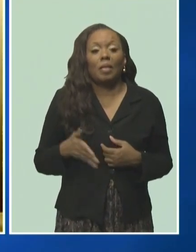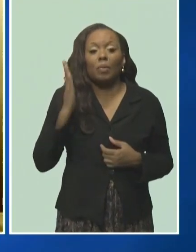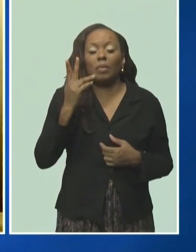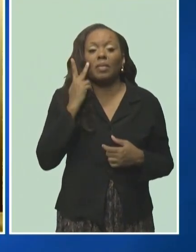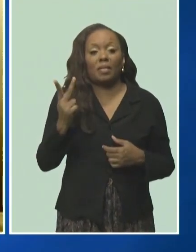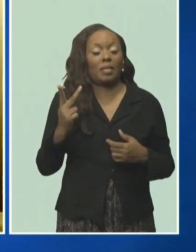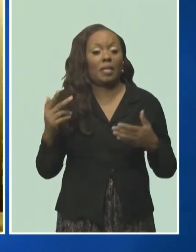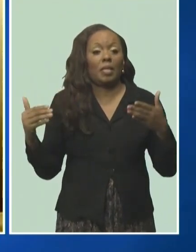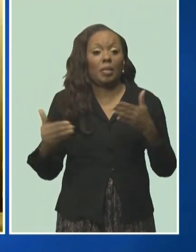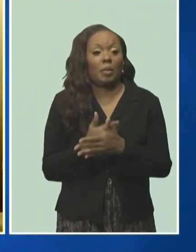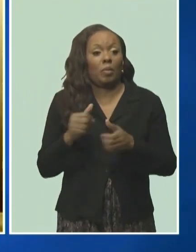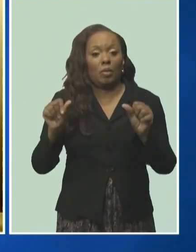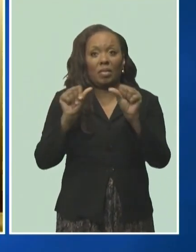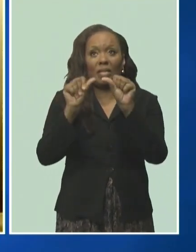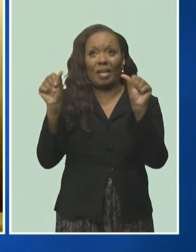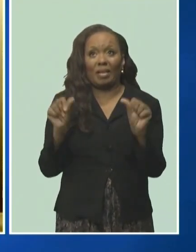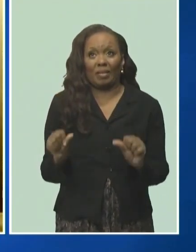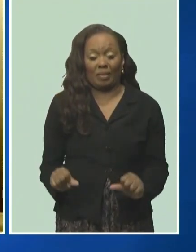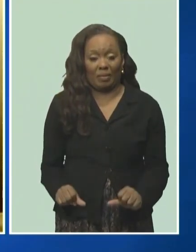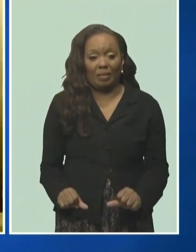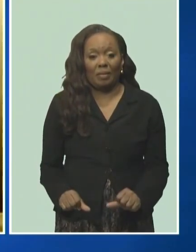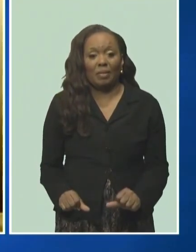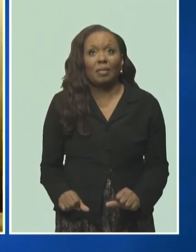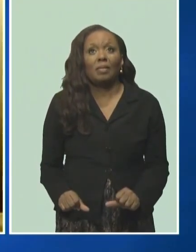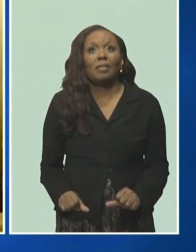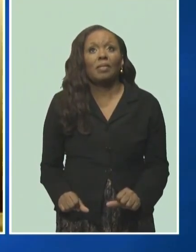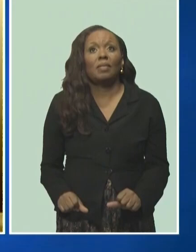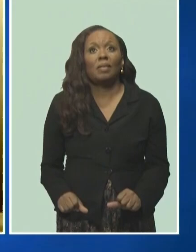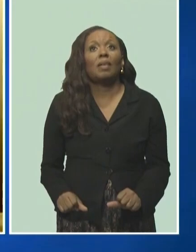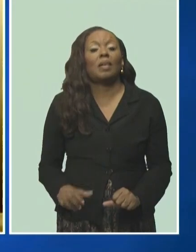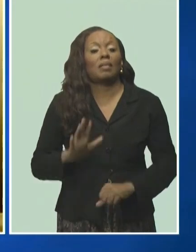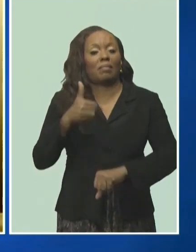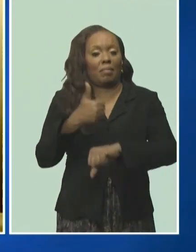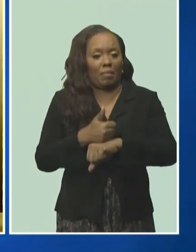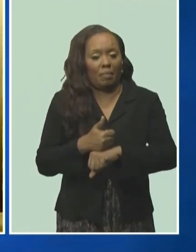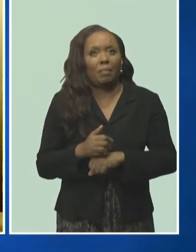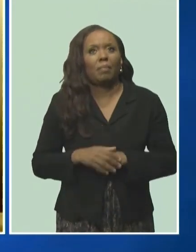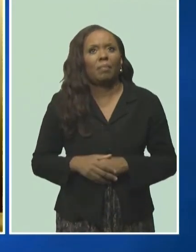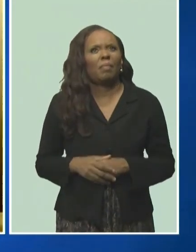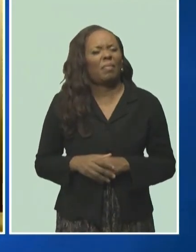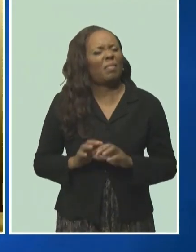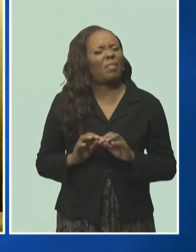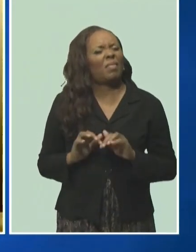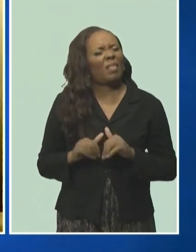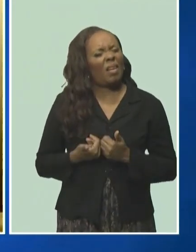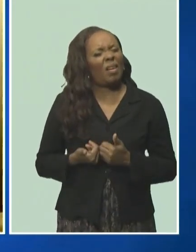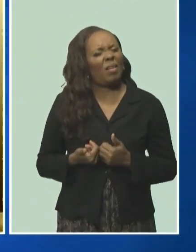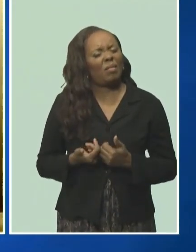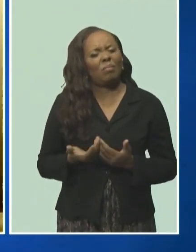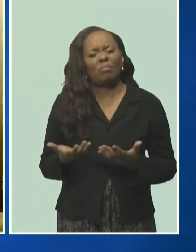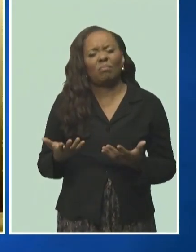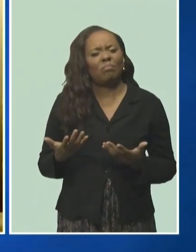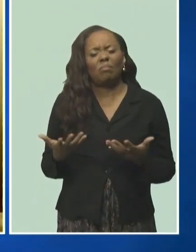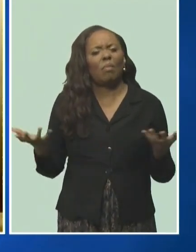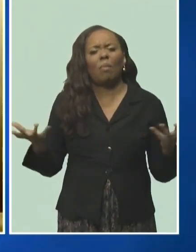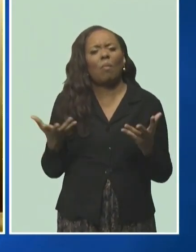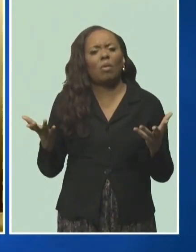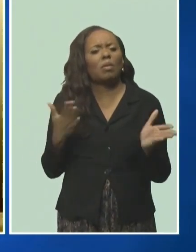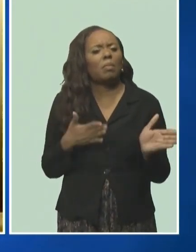monument where that other person used to be. Tell me how we're going to be engaged tomorrow evening.